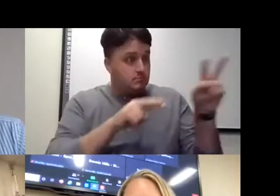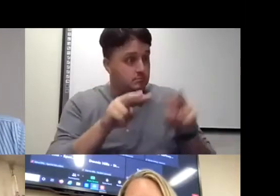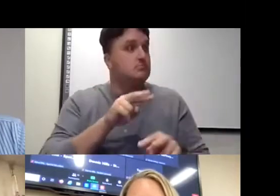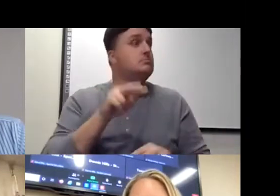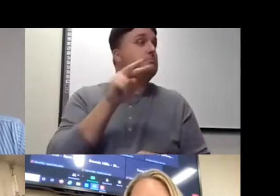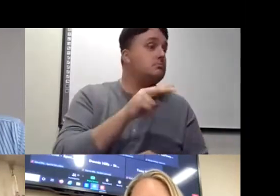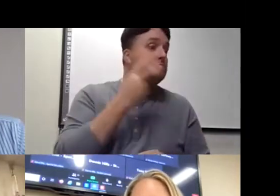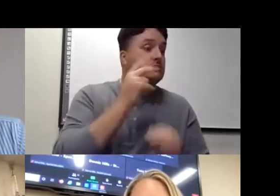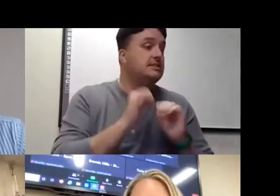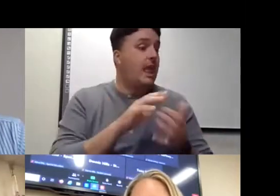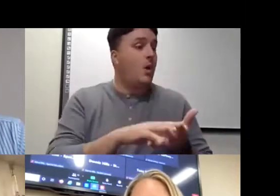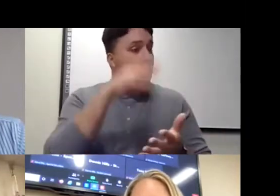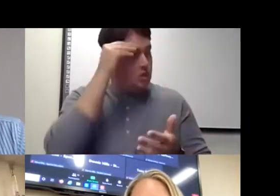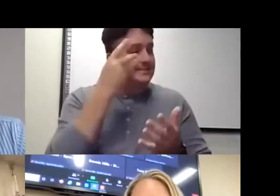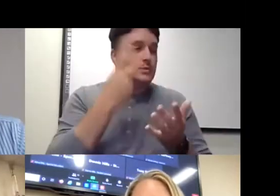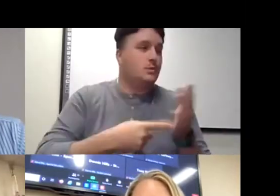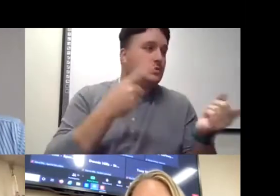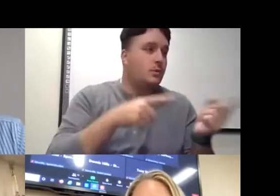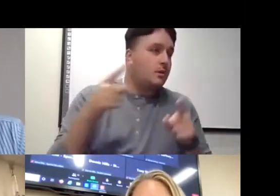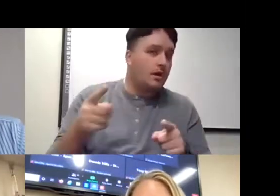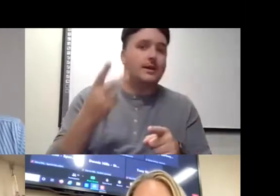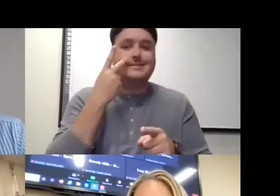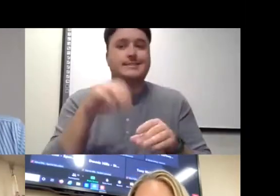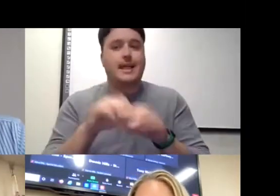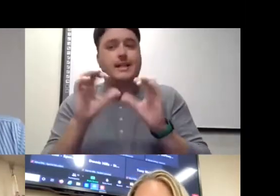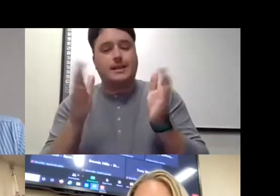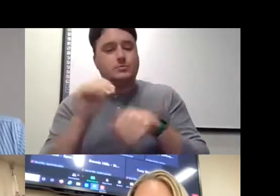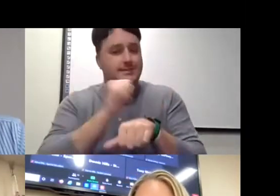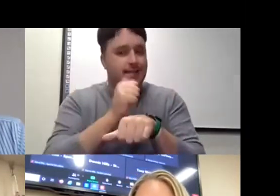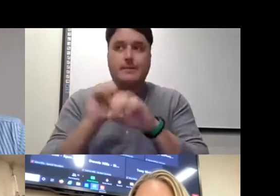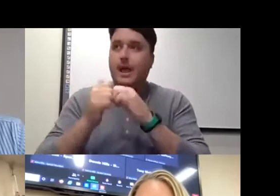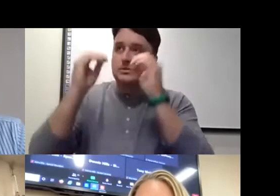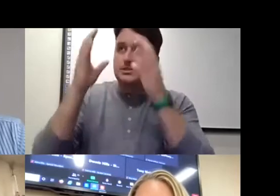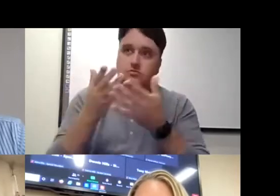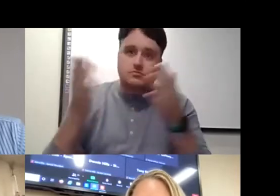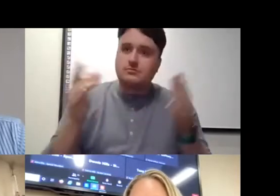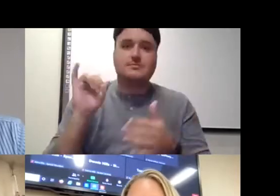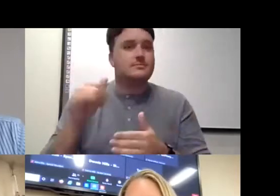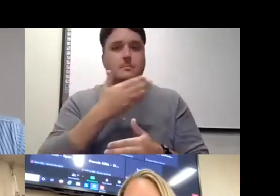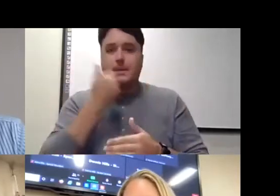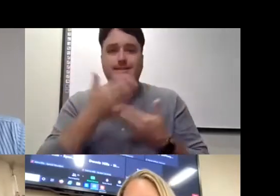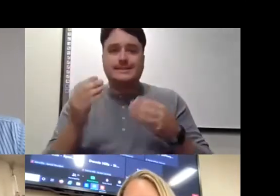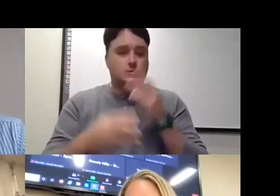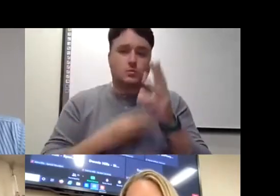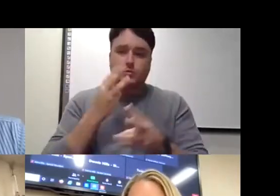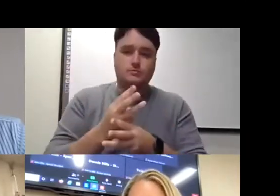shoulder, seeing how they're learning, seeing what's going on, seeing how classrooms are set up and how teachers are. I mean, it's the best thing in the world.